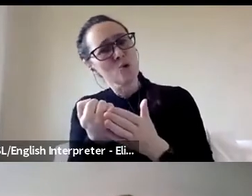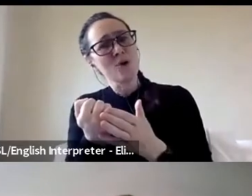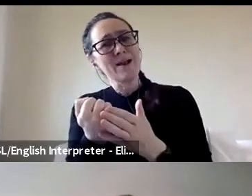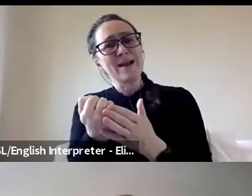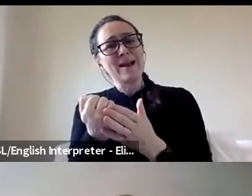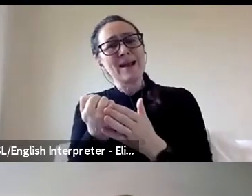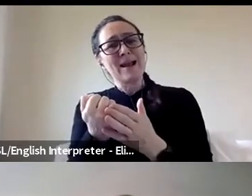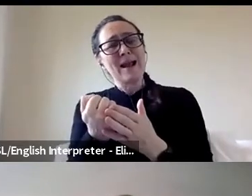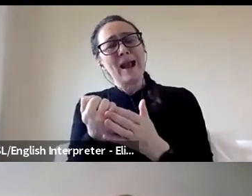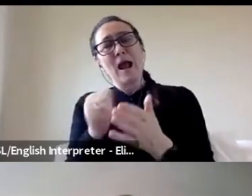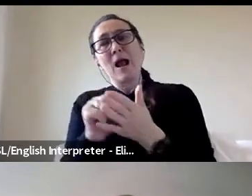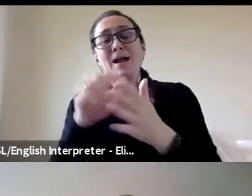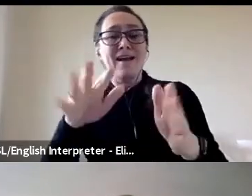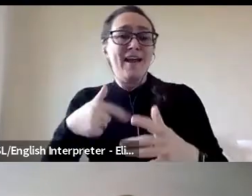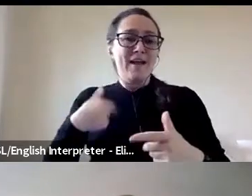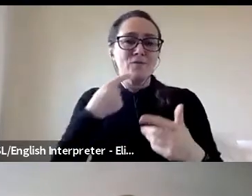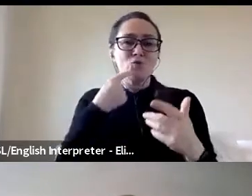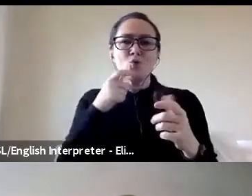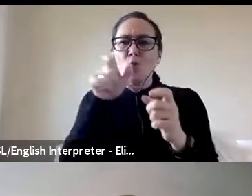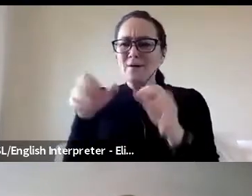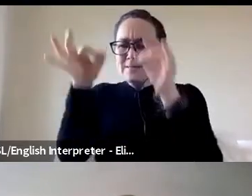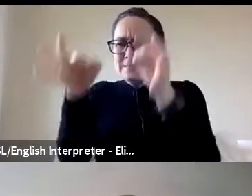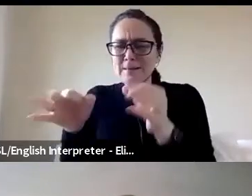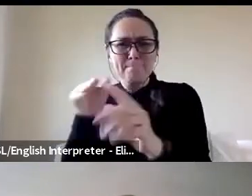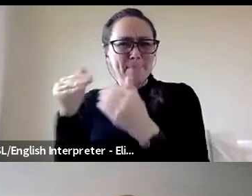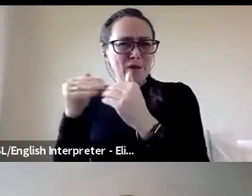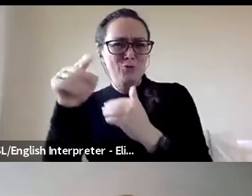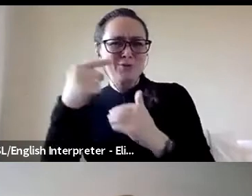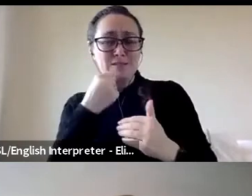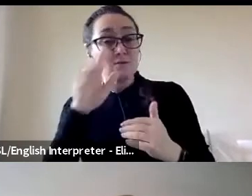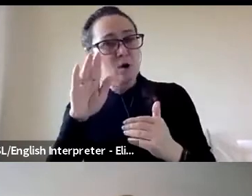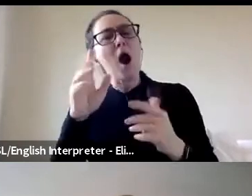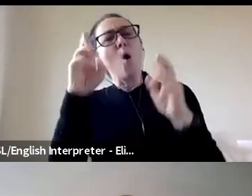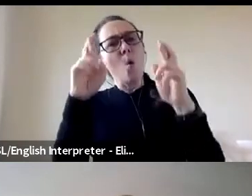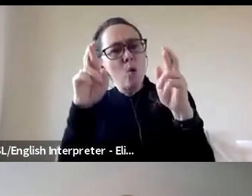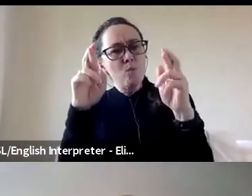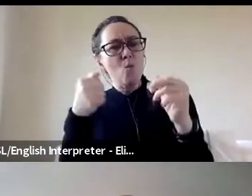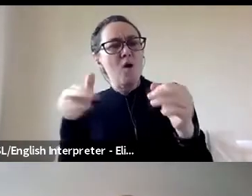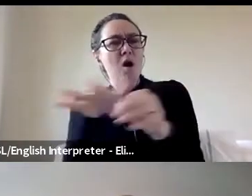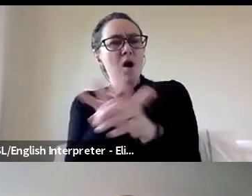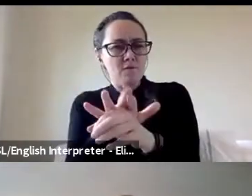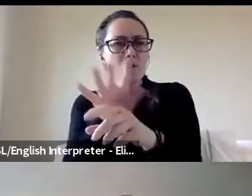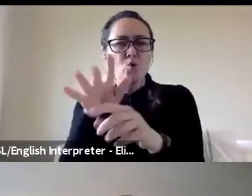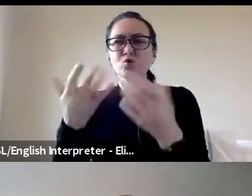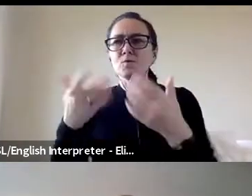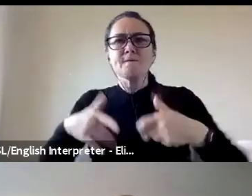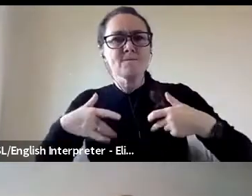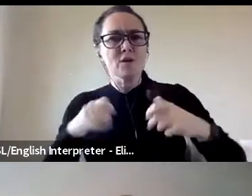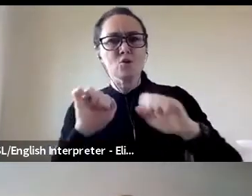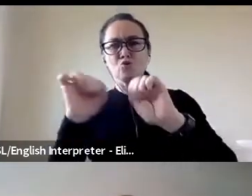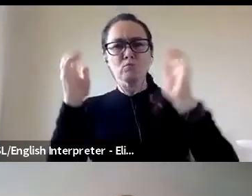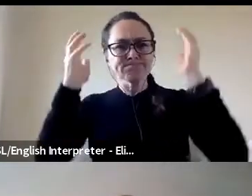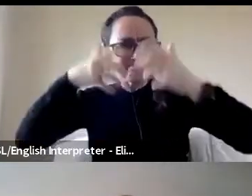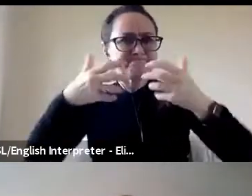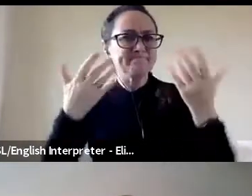absolute wording hasn't been used, but I promise you, I hope you'll feel that the sentiment of your concerns are